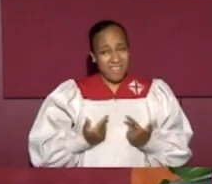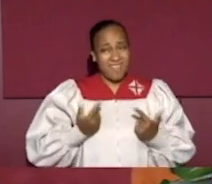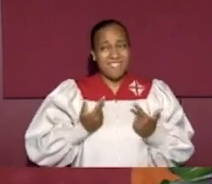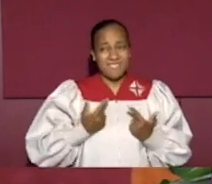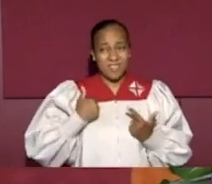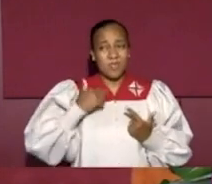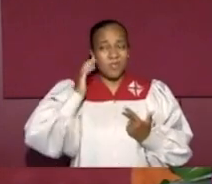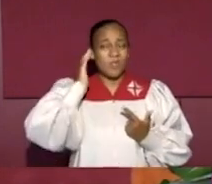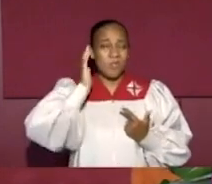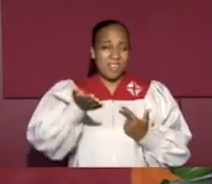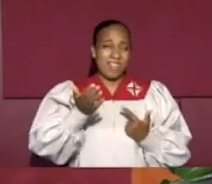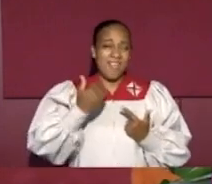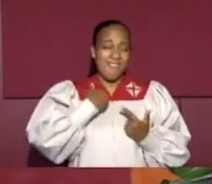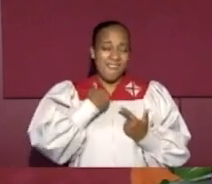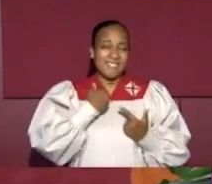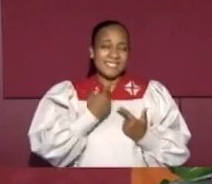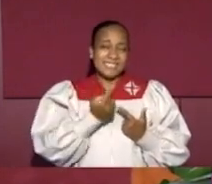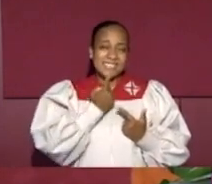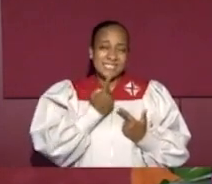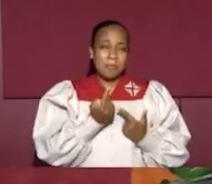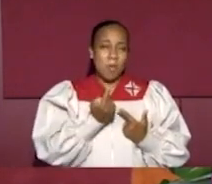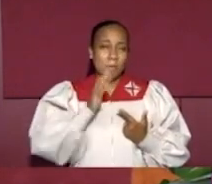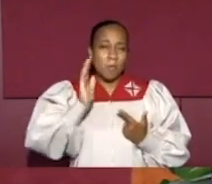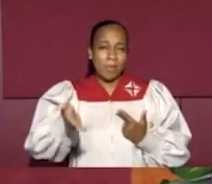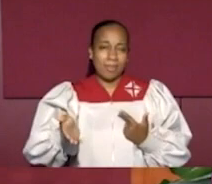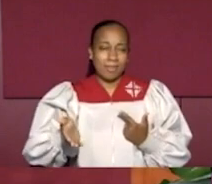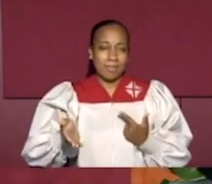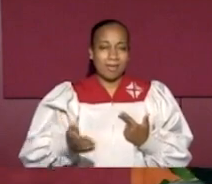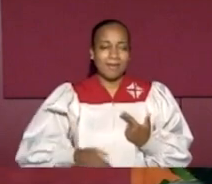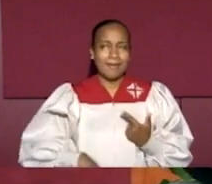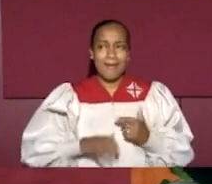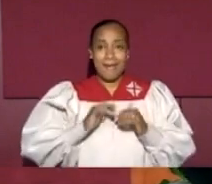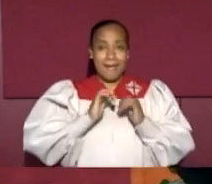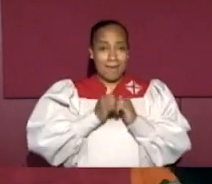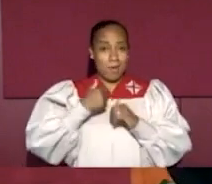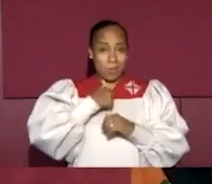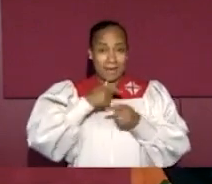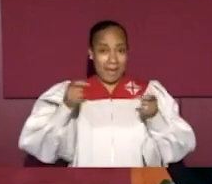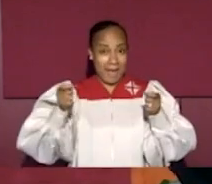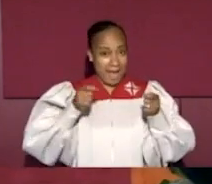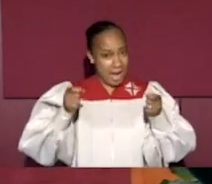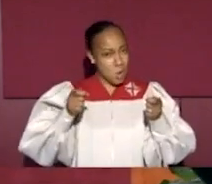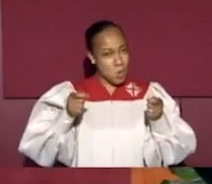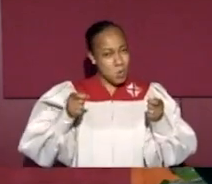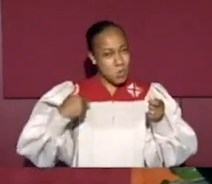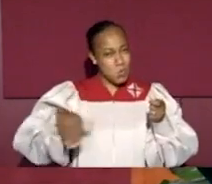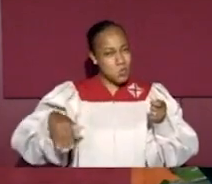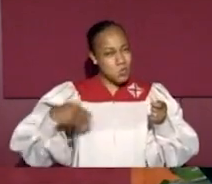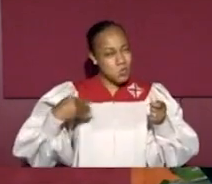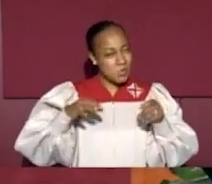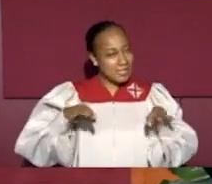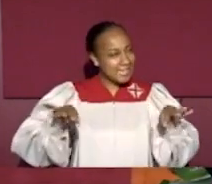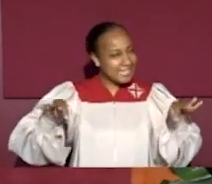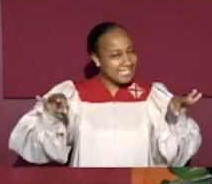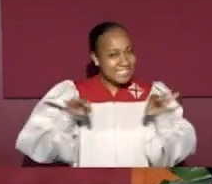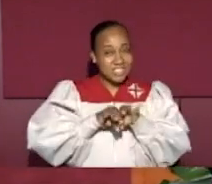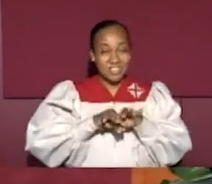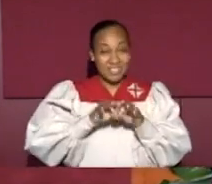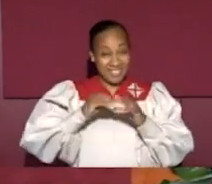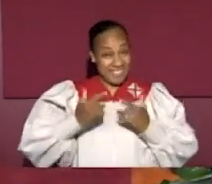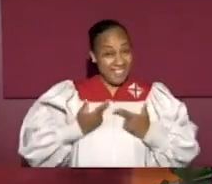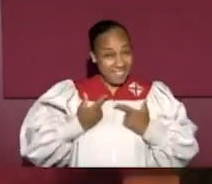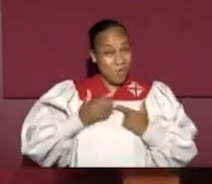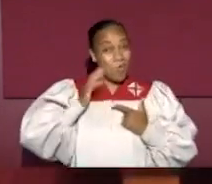we will have disappointment, and how we handle it is essential. In life,